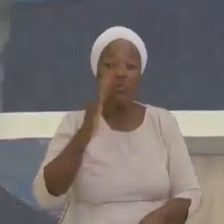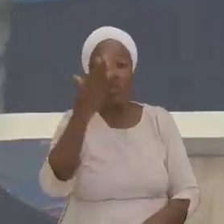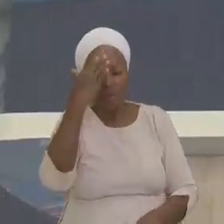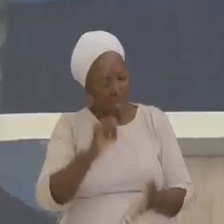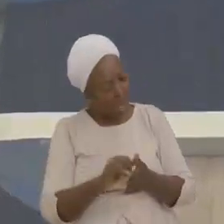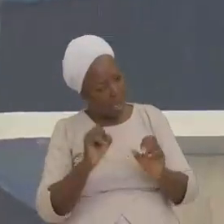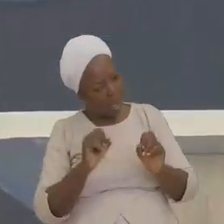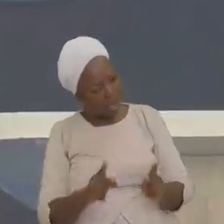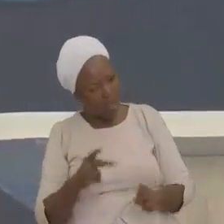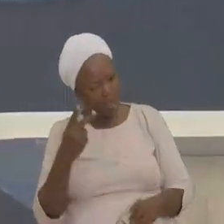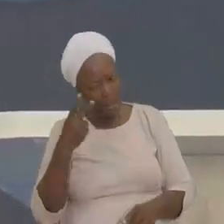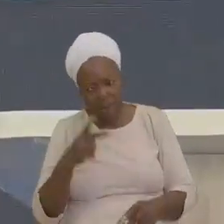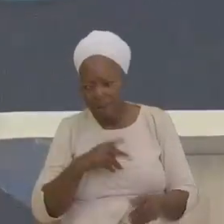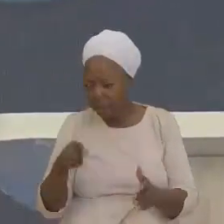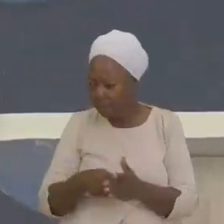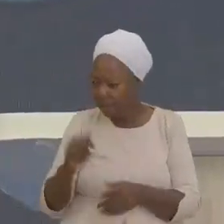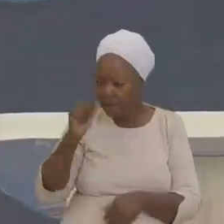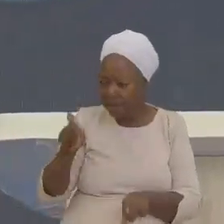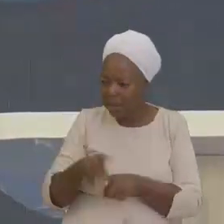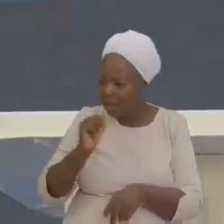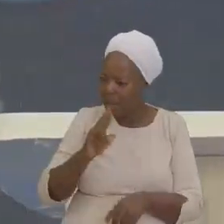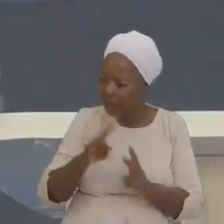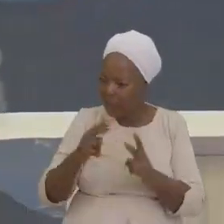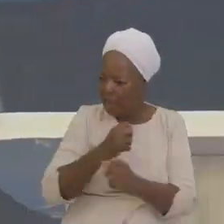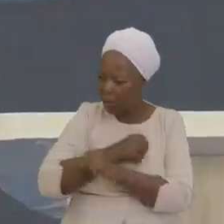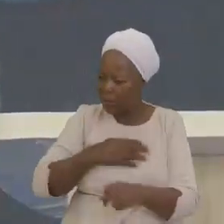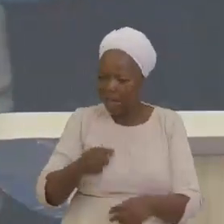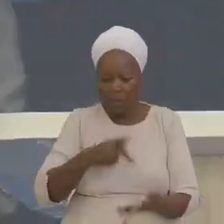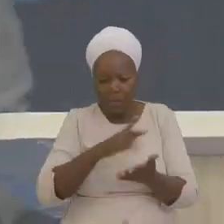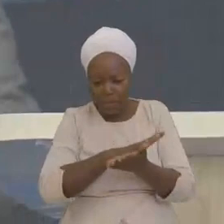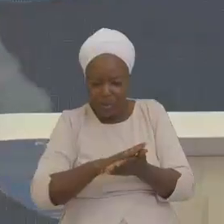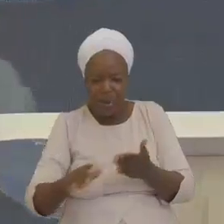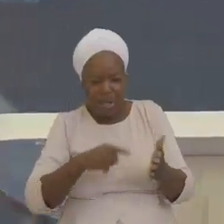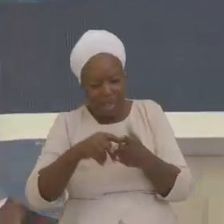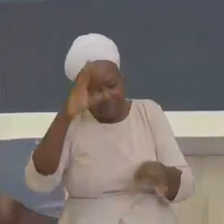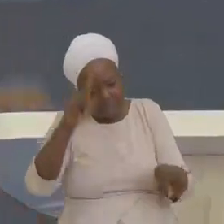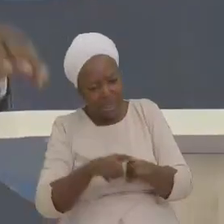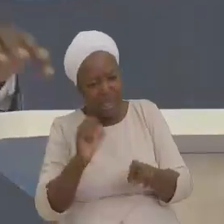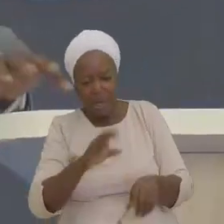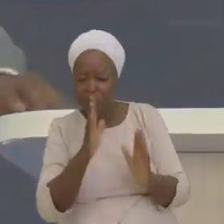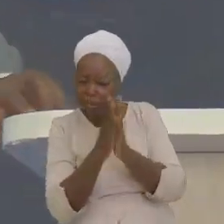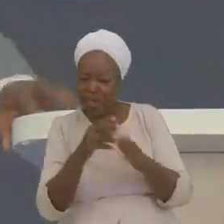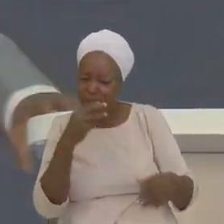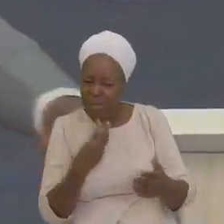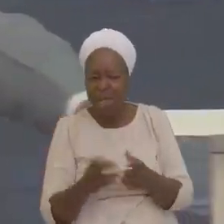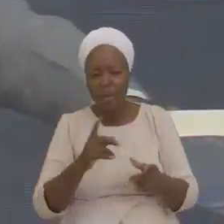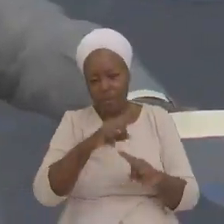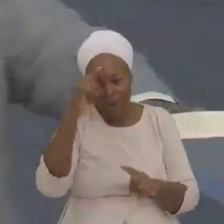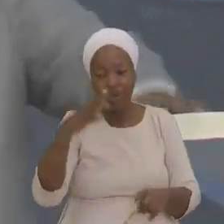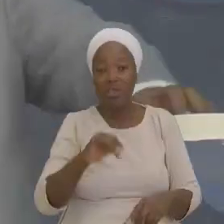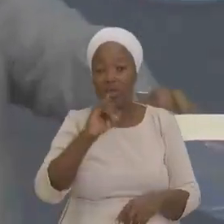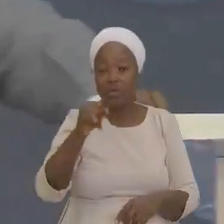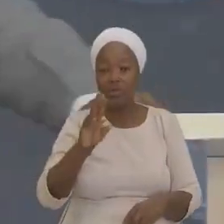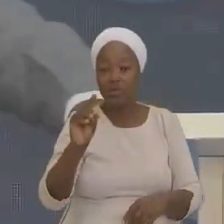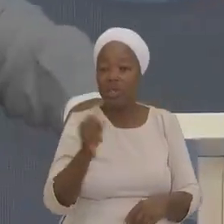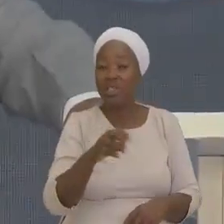So you can be this loving, so you can be this pure, and so you can be this prayerful, because the Judas competing